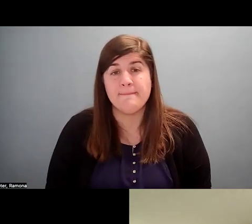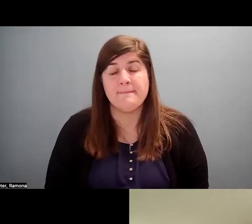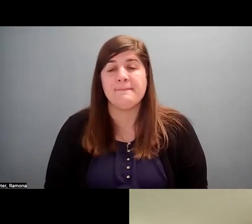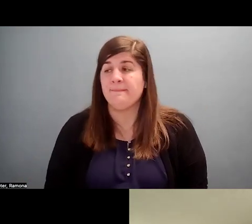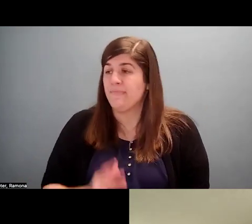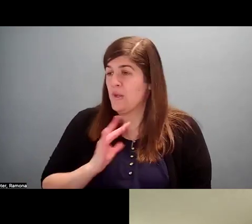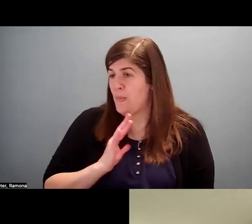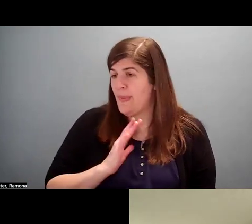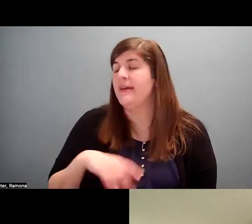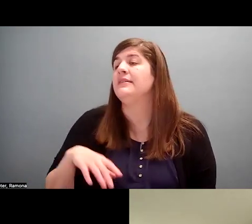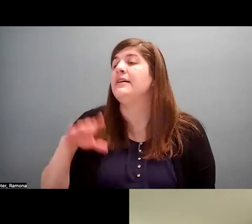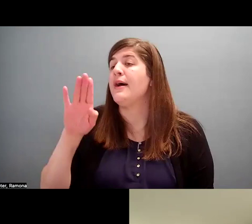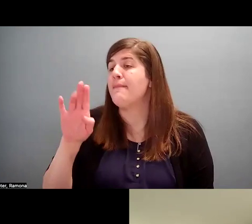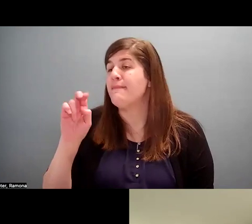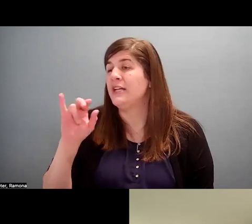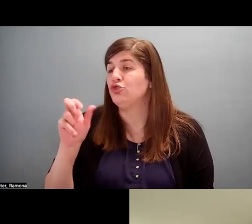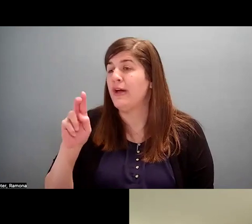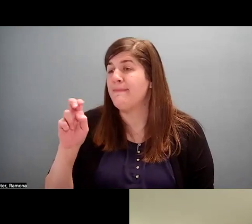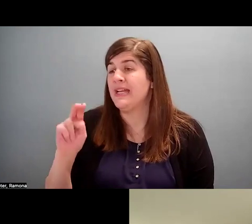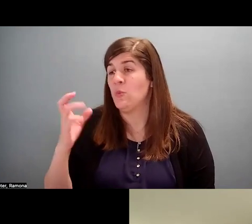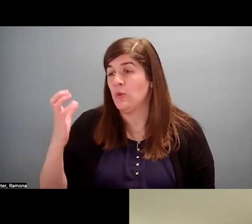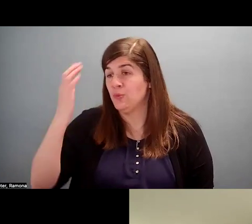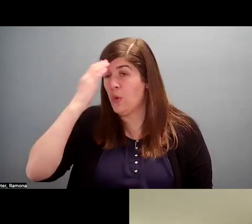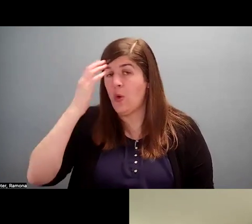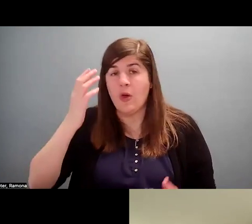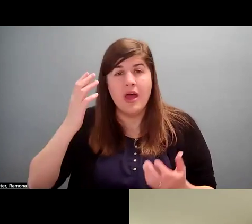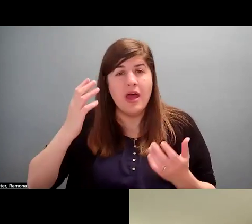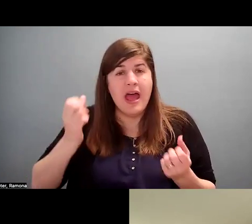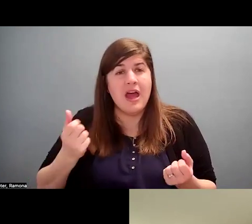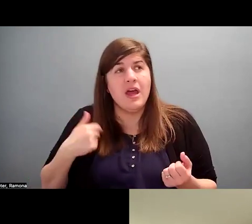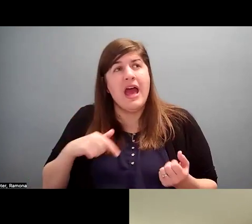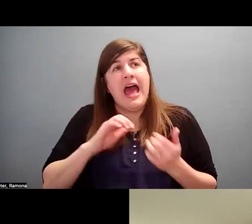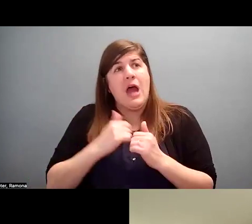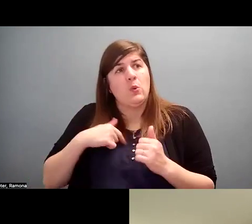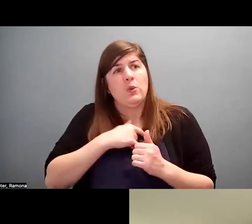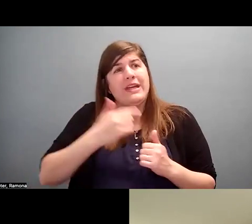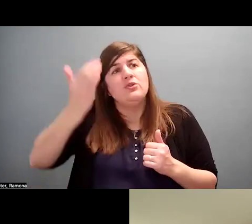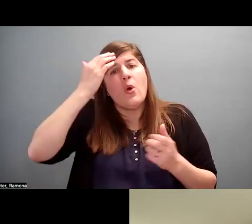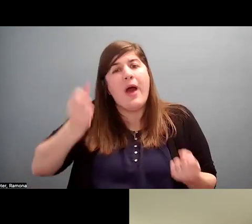Cool. Benjamin wants to know, is there a way to know how much plasma is in a star?